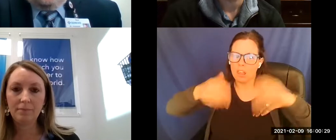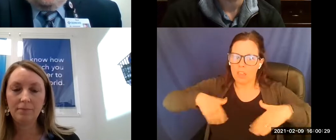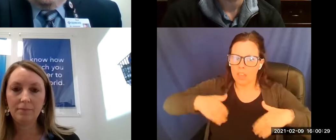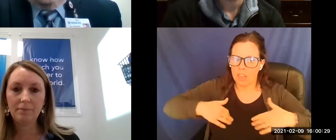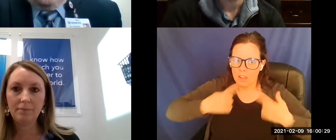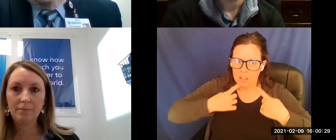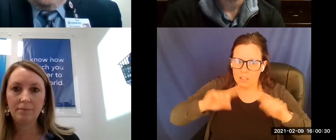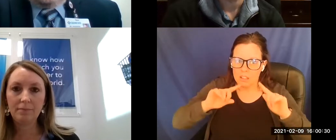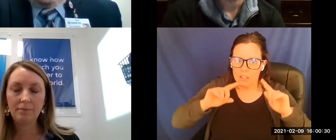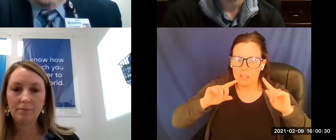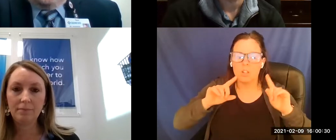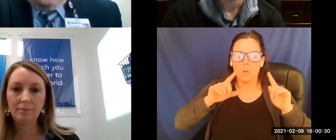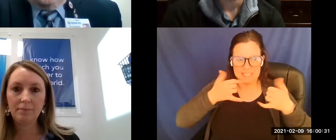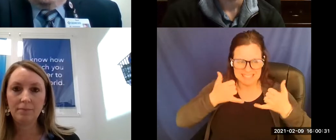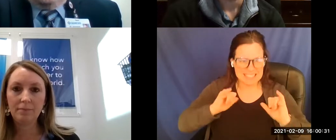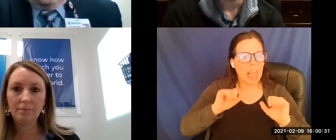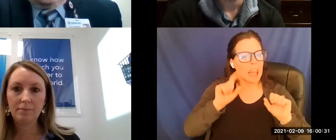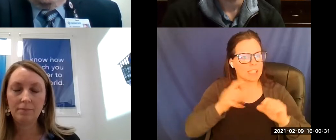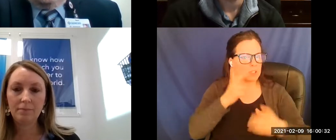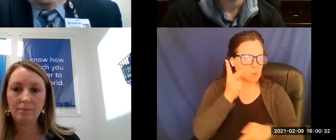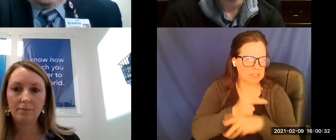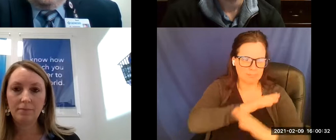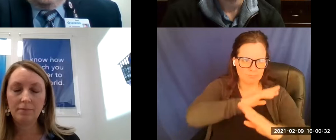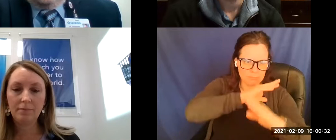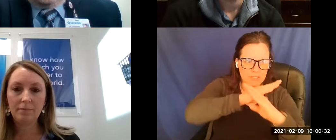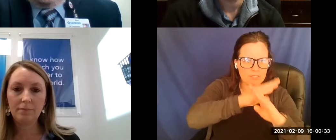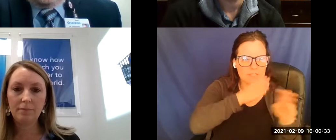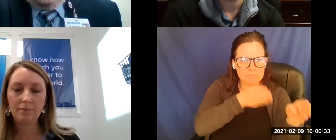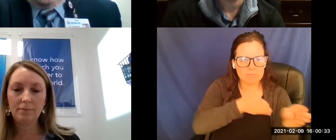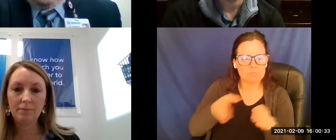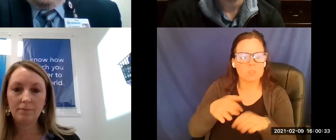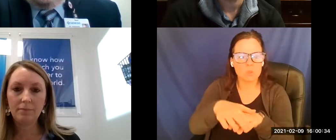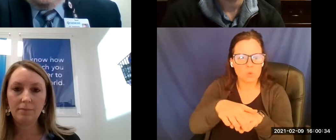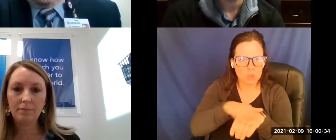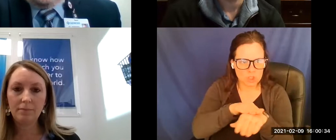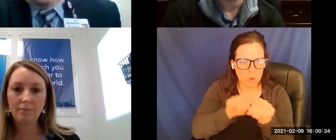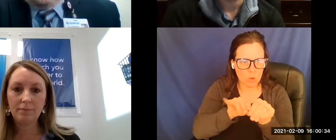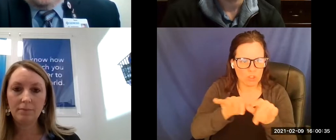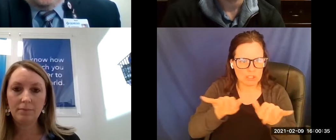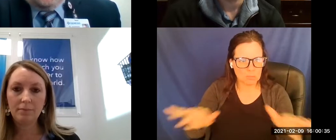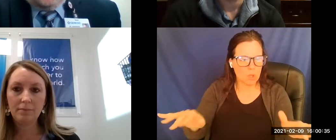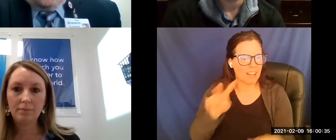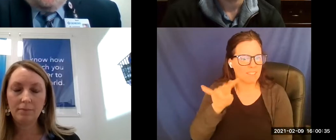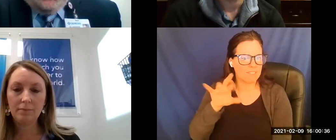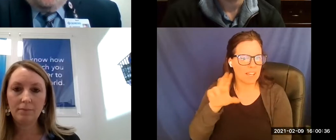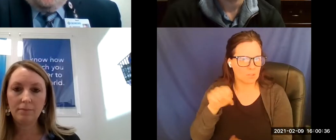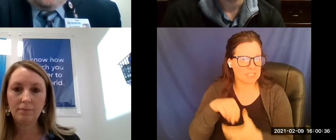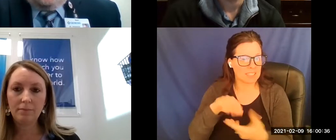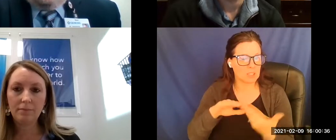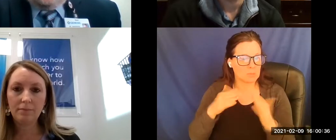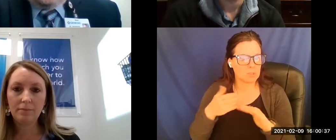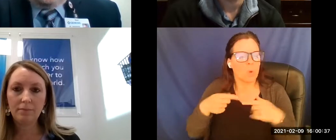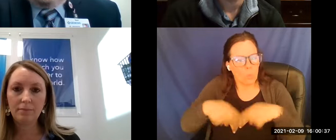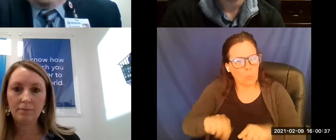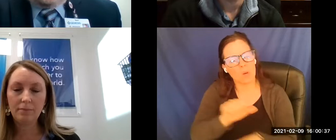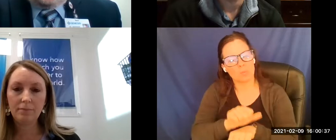do all the preventive measures that we can to continue to slow the spread of the virus in our community while we work to get